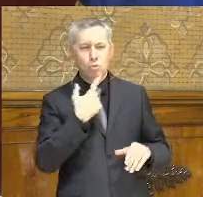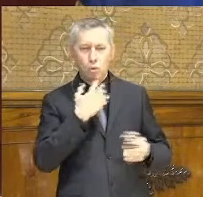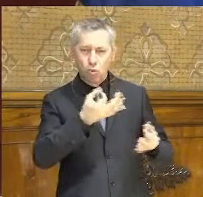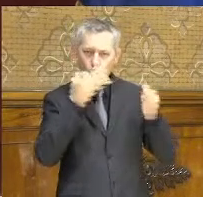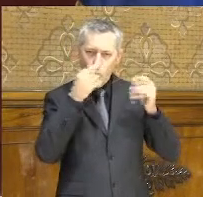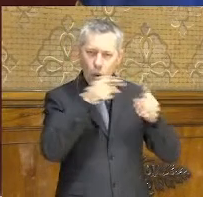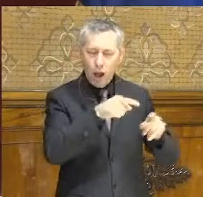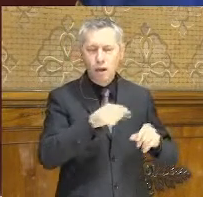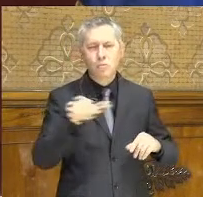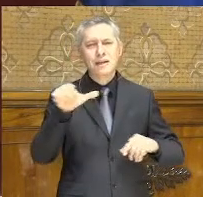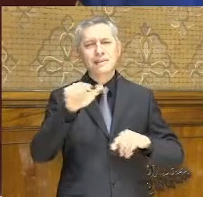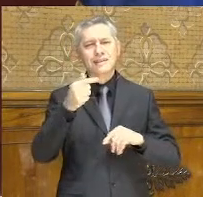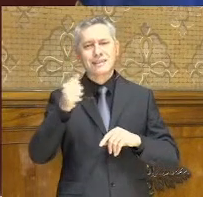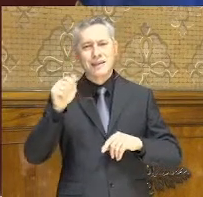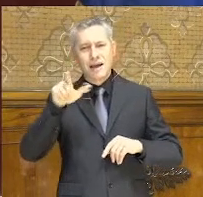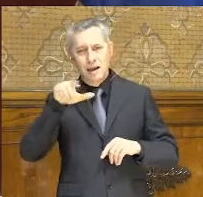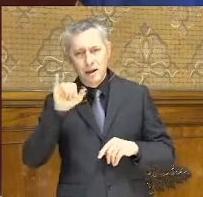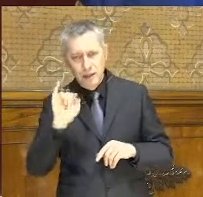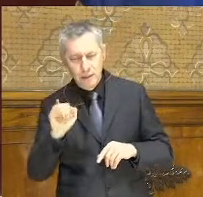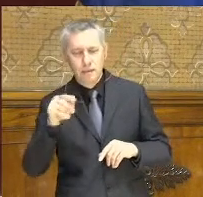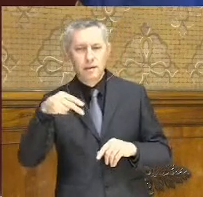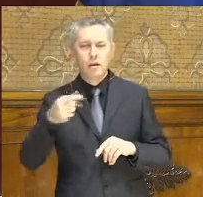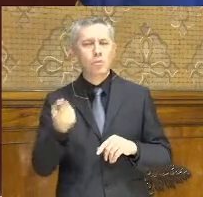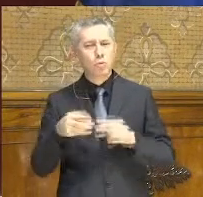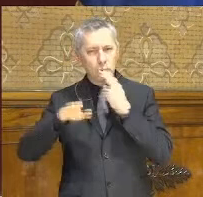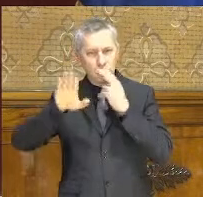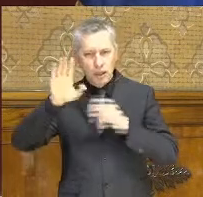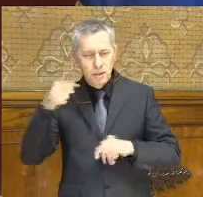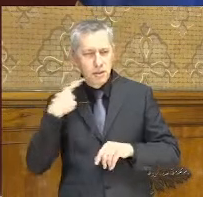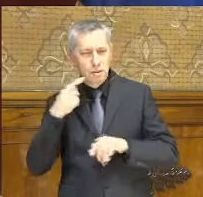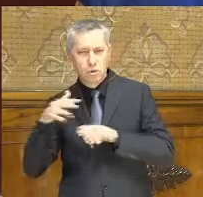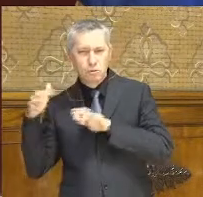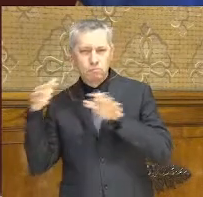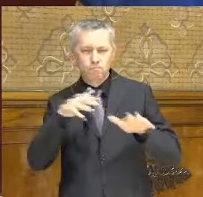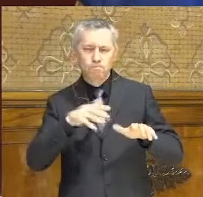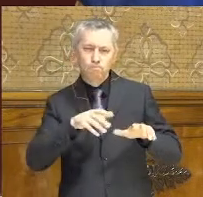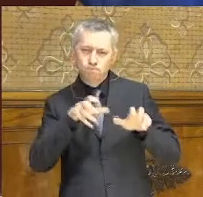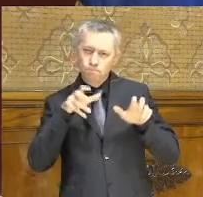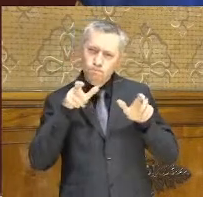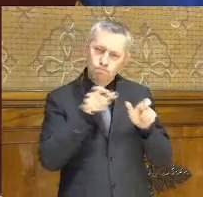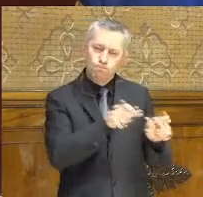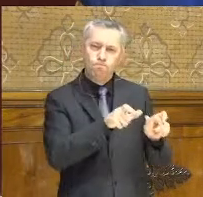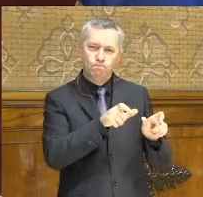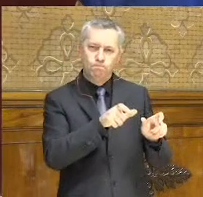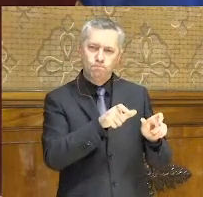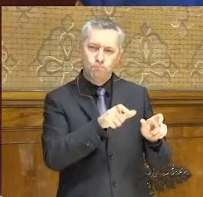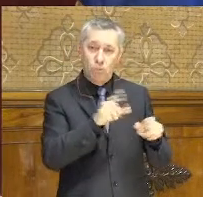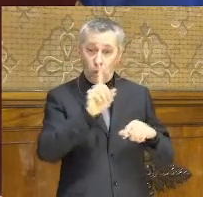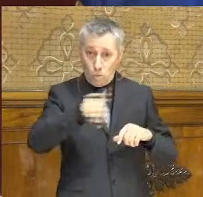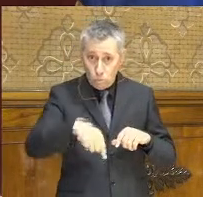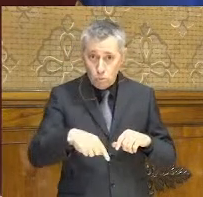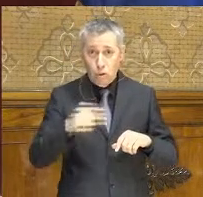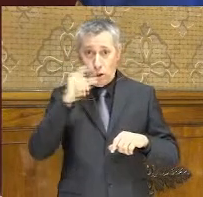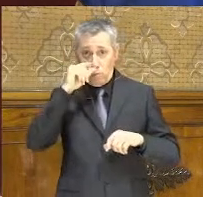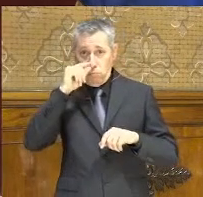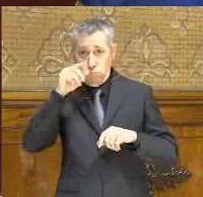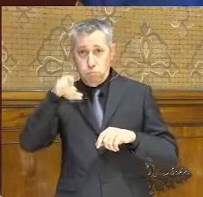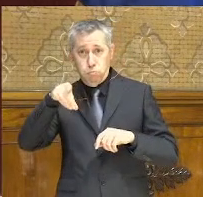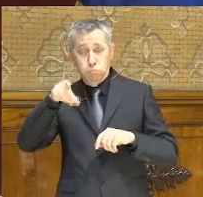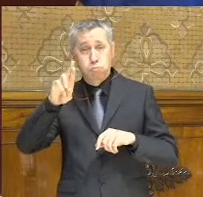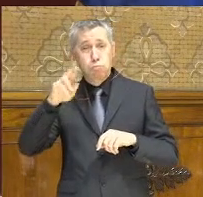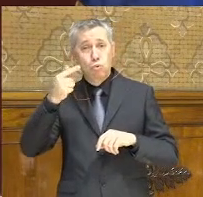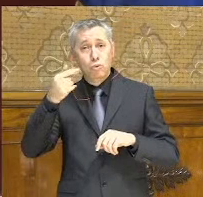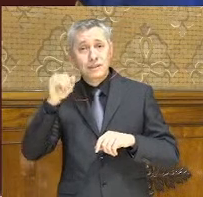and Nazi occupation. And then Michkin refers to Putin's neo-fascist invasion and